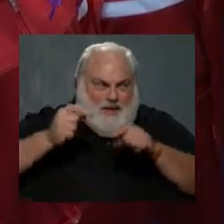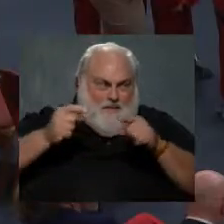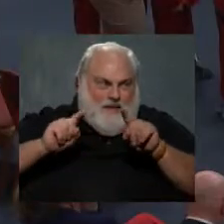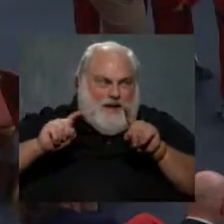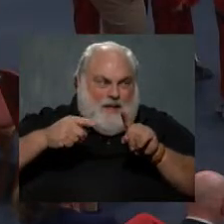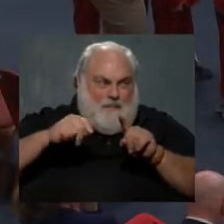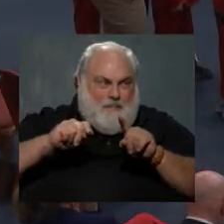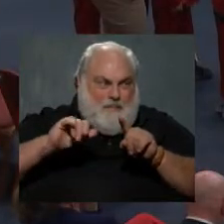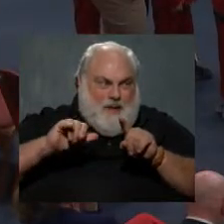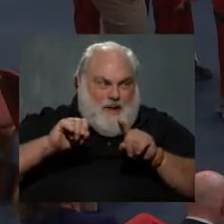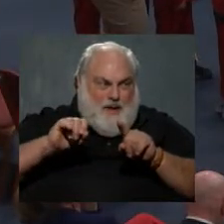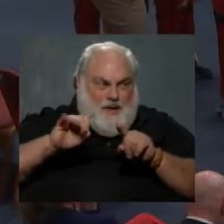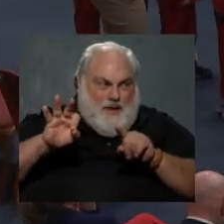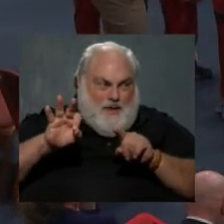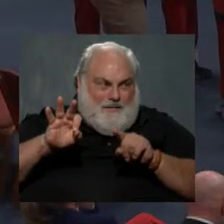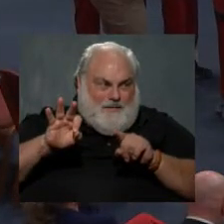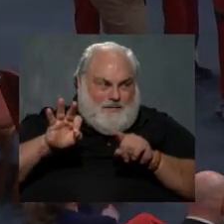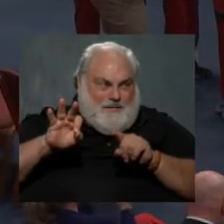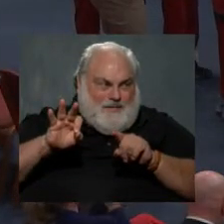paid off. So,